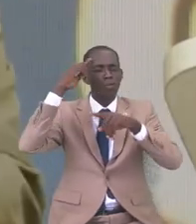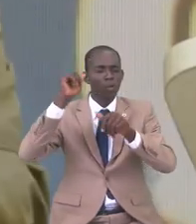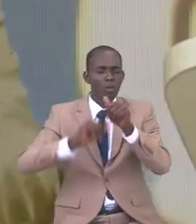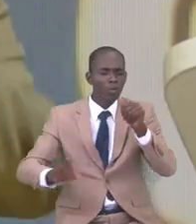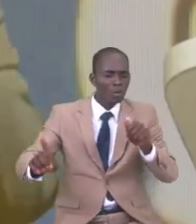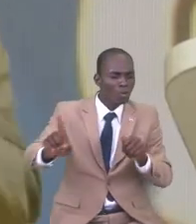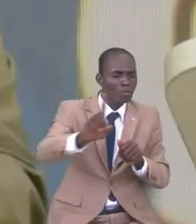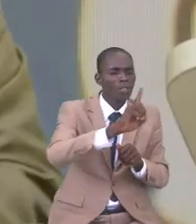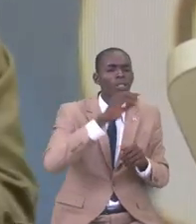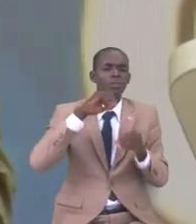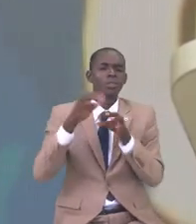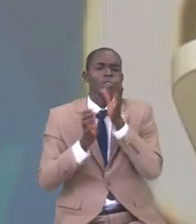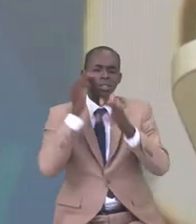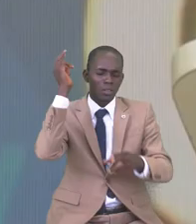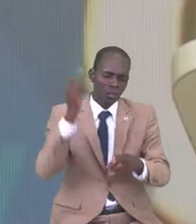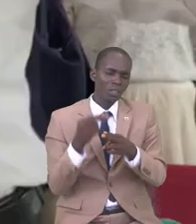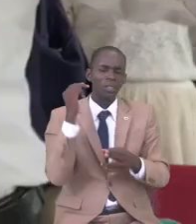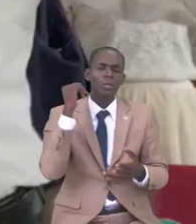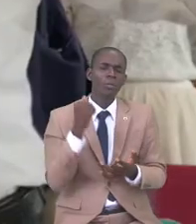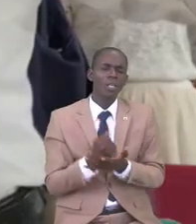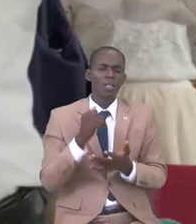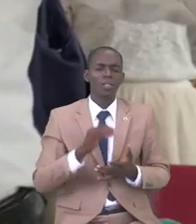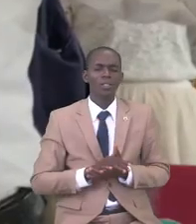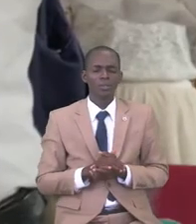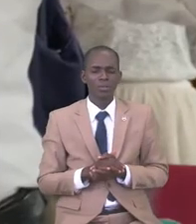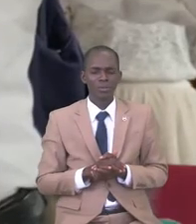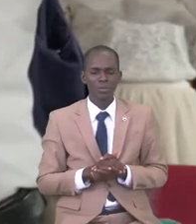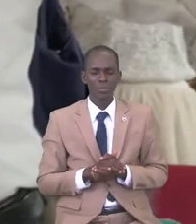every one of them, in Jesus' name.